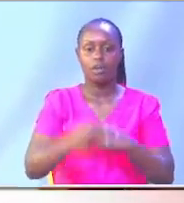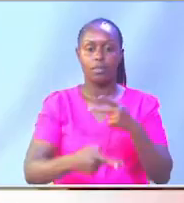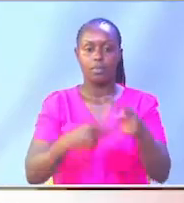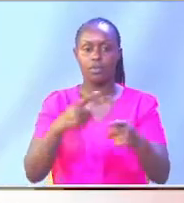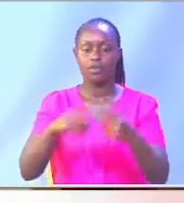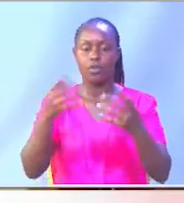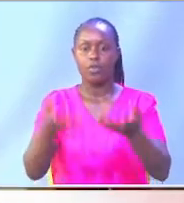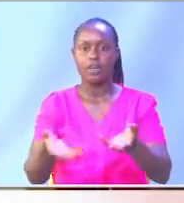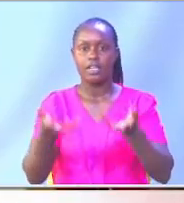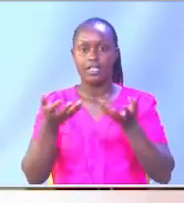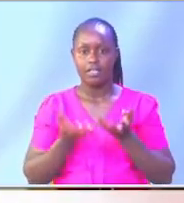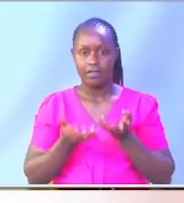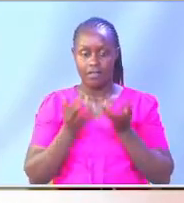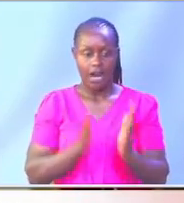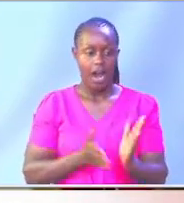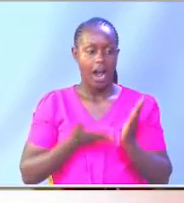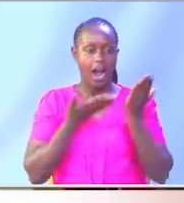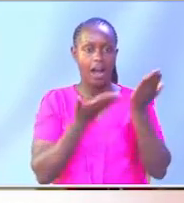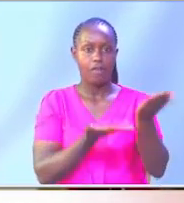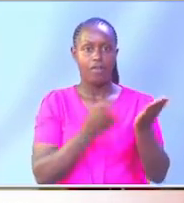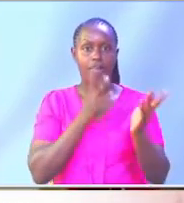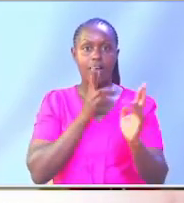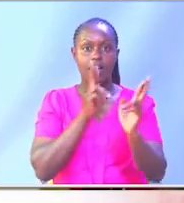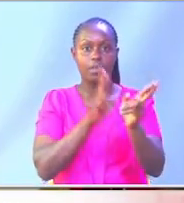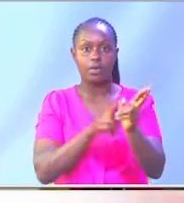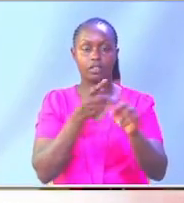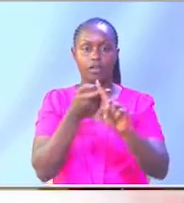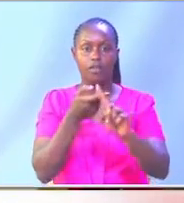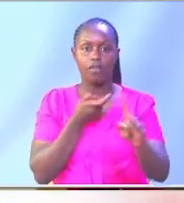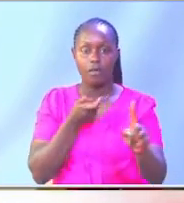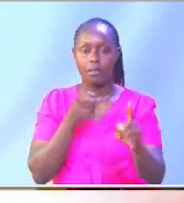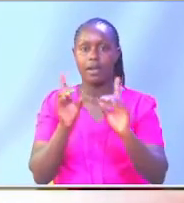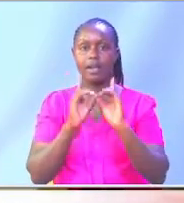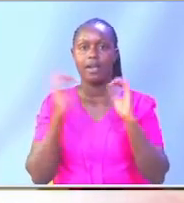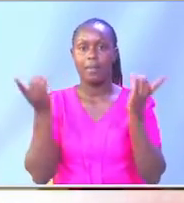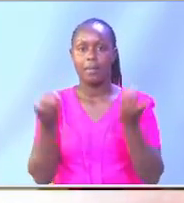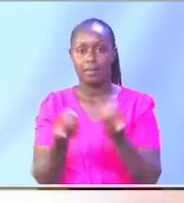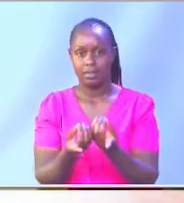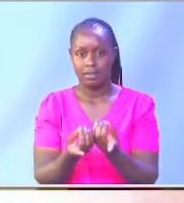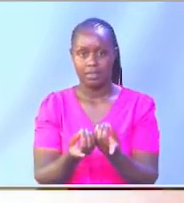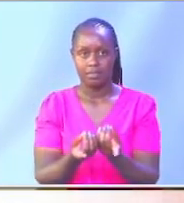receiving handover reports from the respective departments